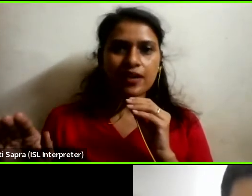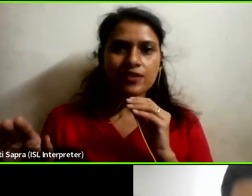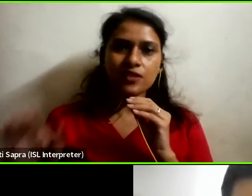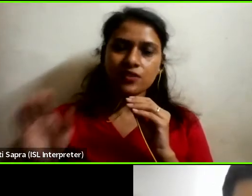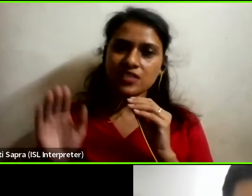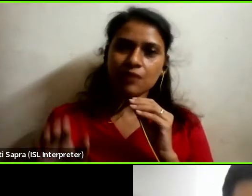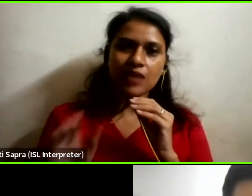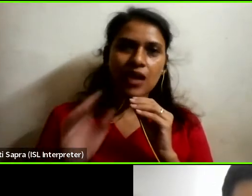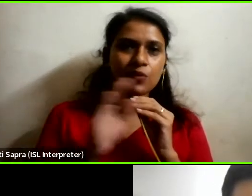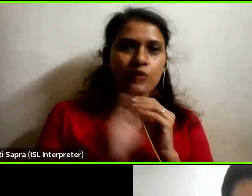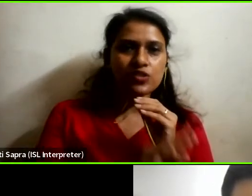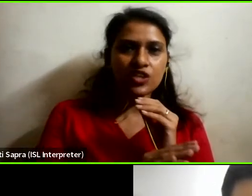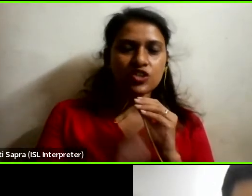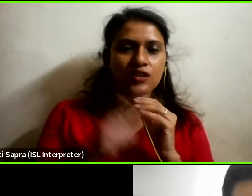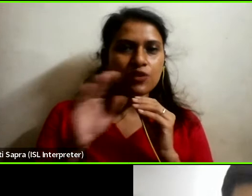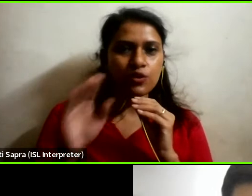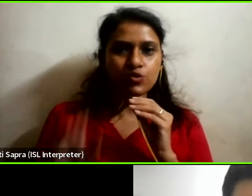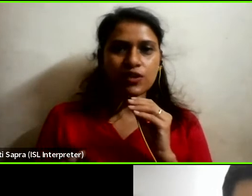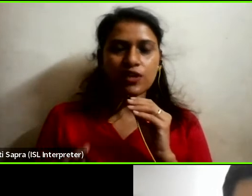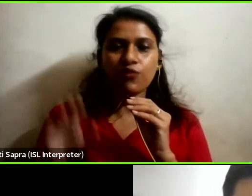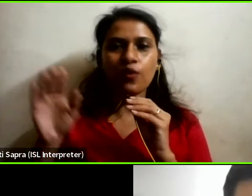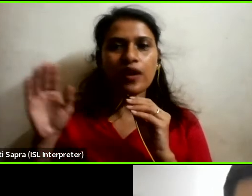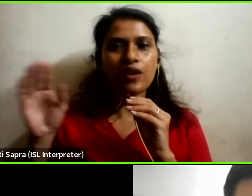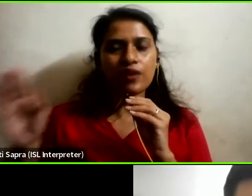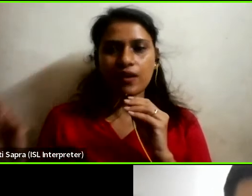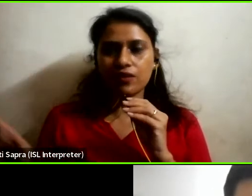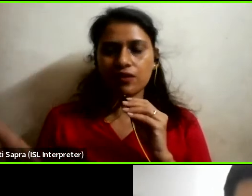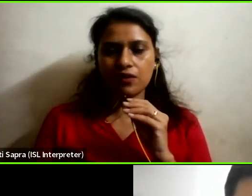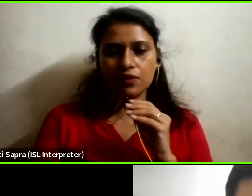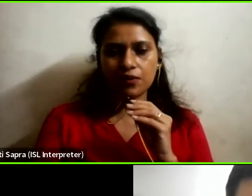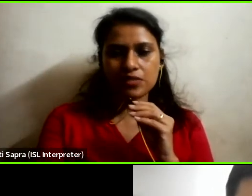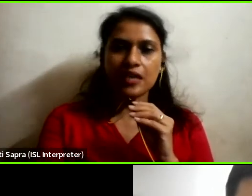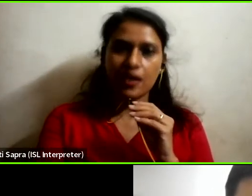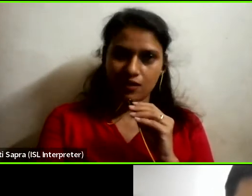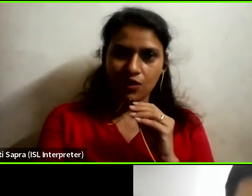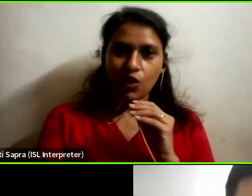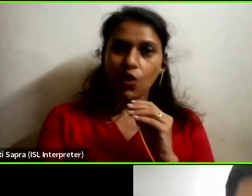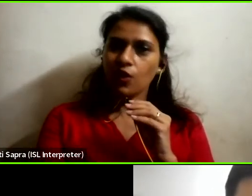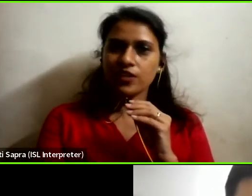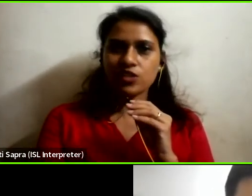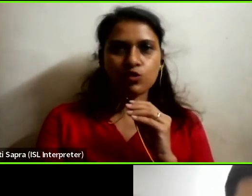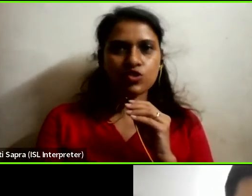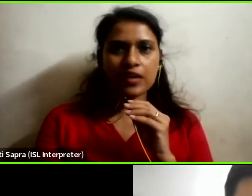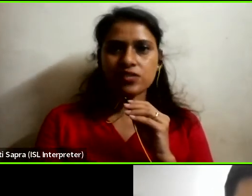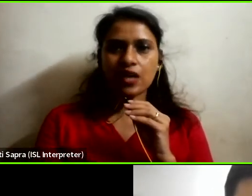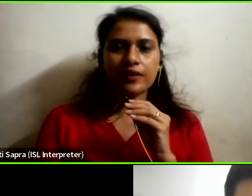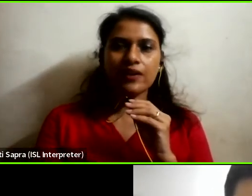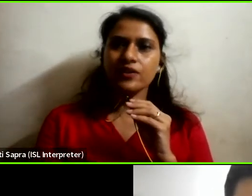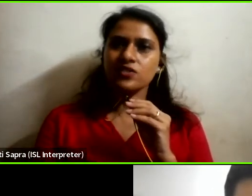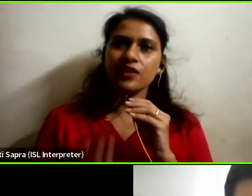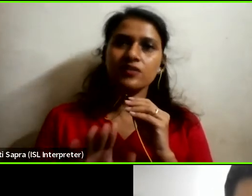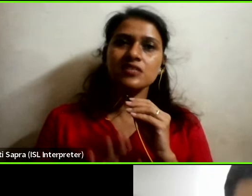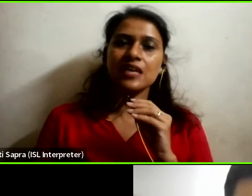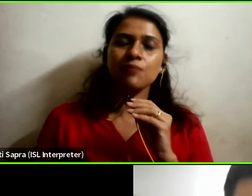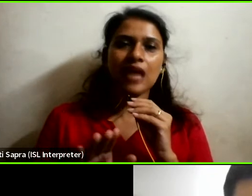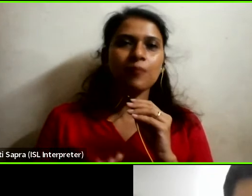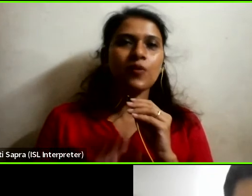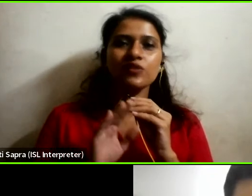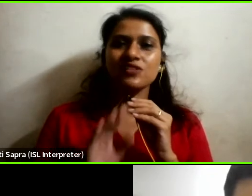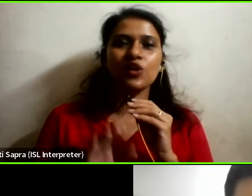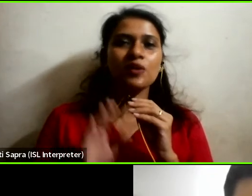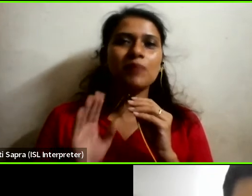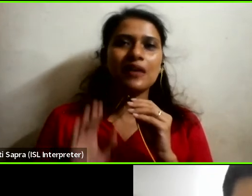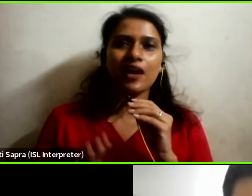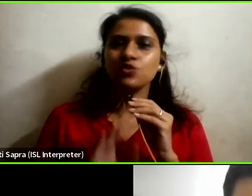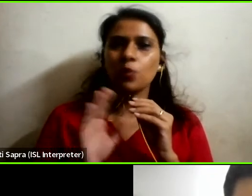is telecasting, the same time News Nation, News 24, even in the CNN. All these news channels are telecasting at the same time